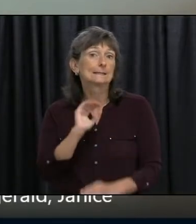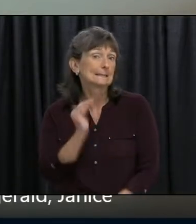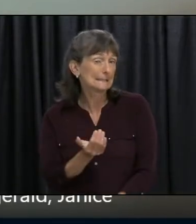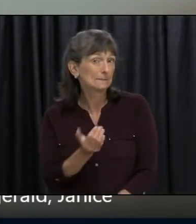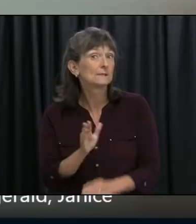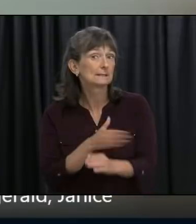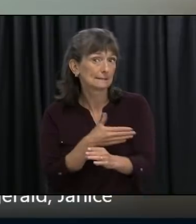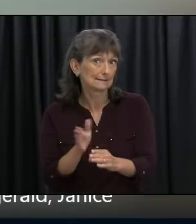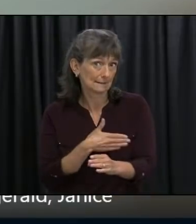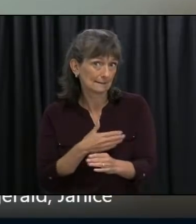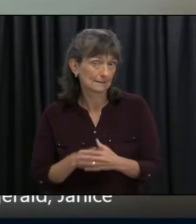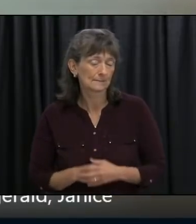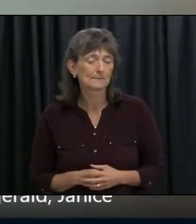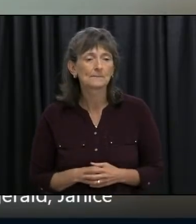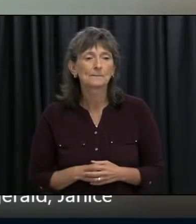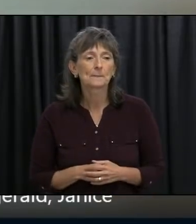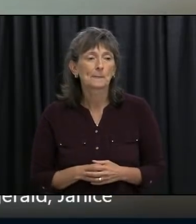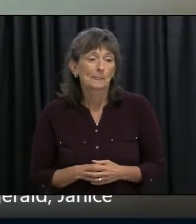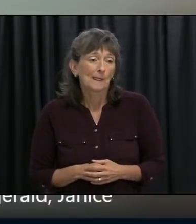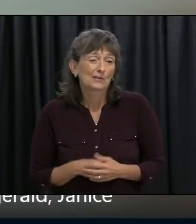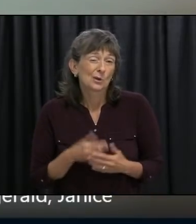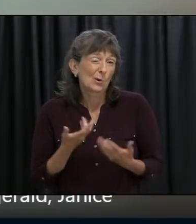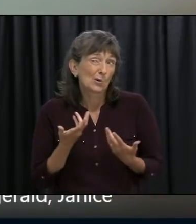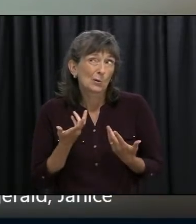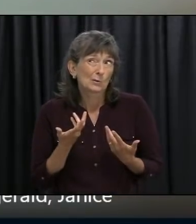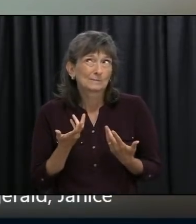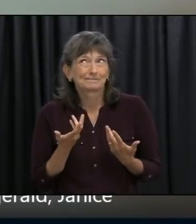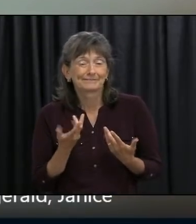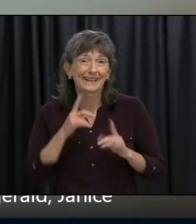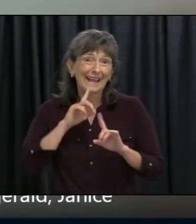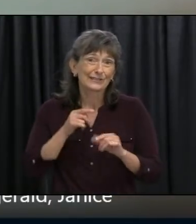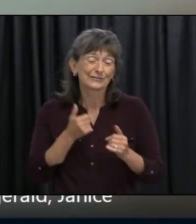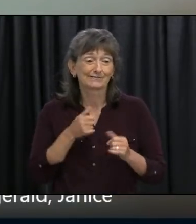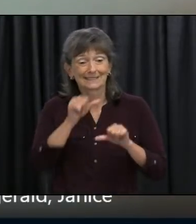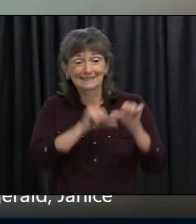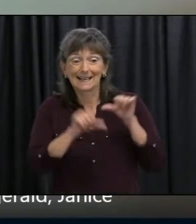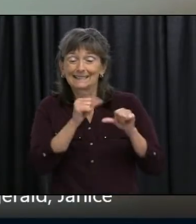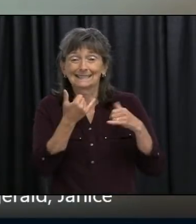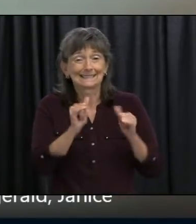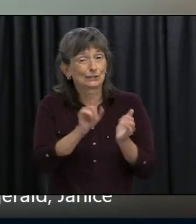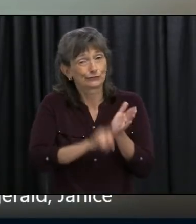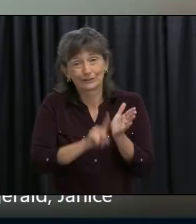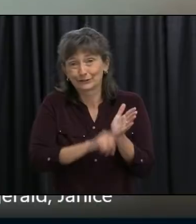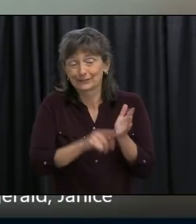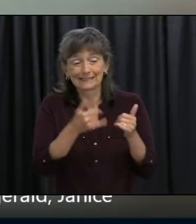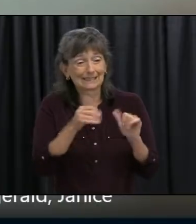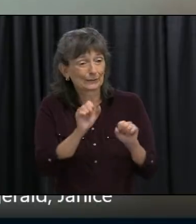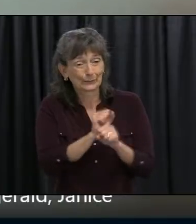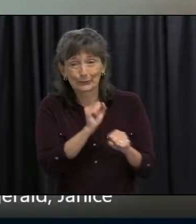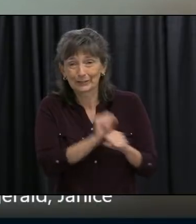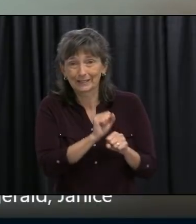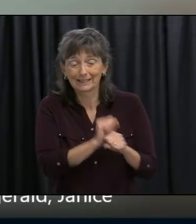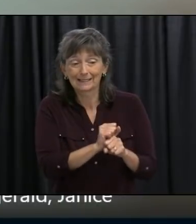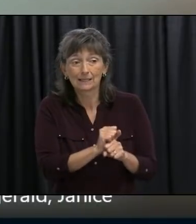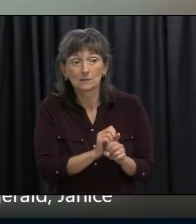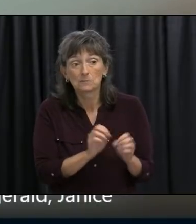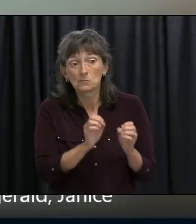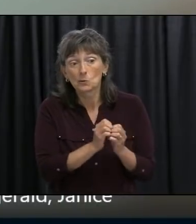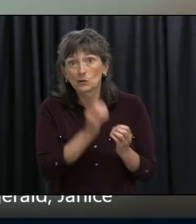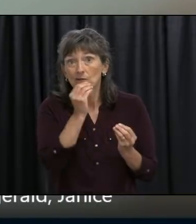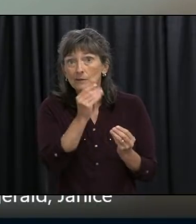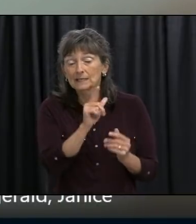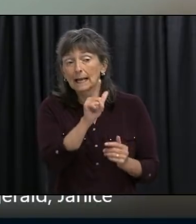I think the best answer is that the science is still evolving on this, and once the science evolves, and if we get better